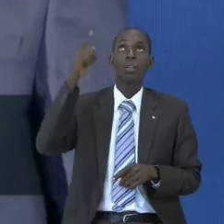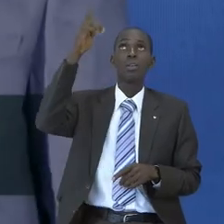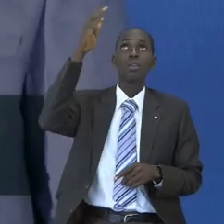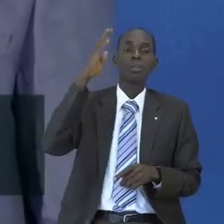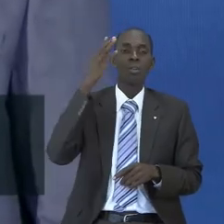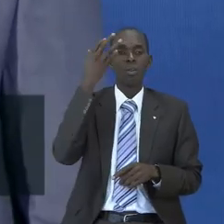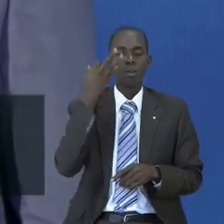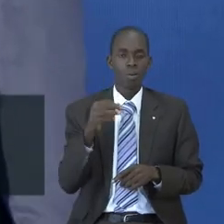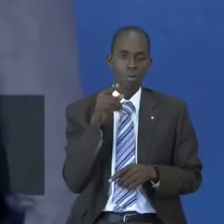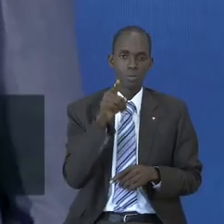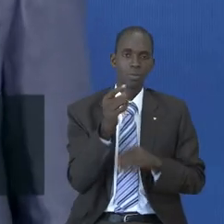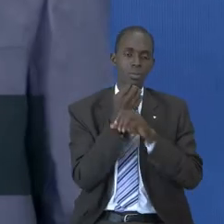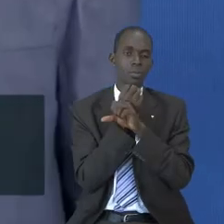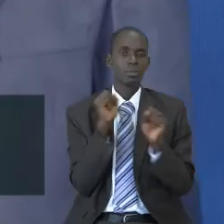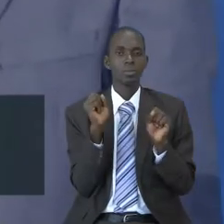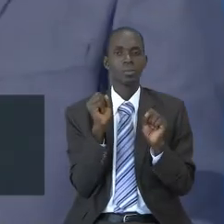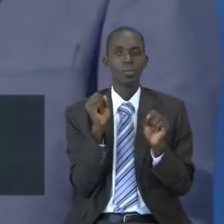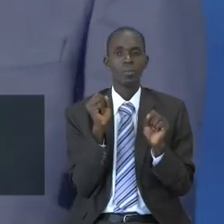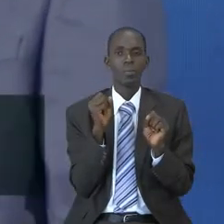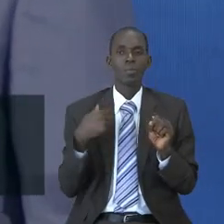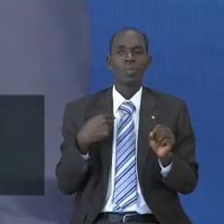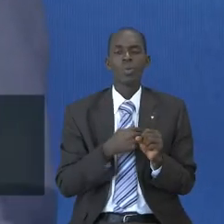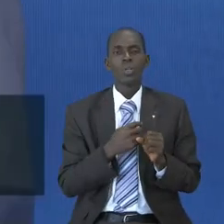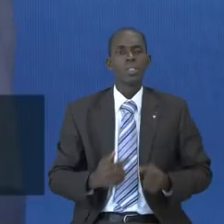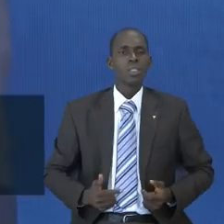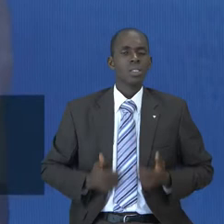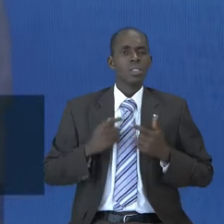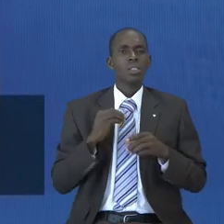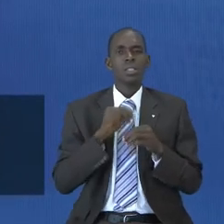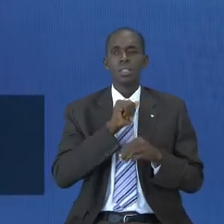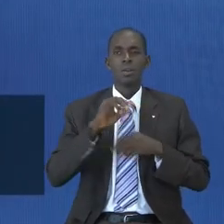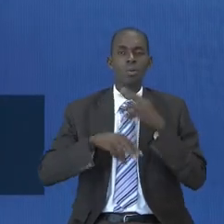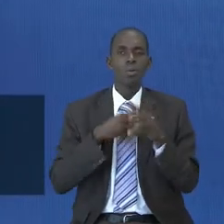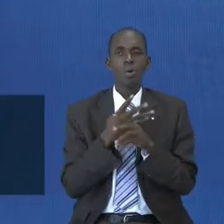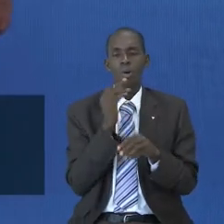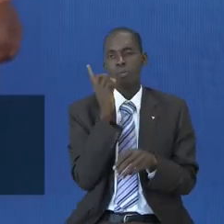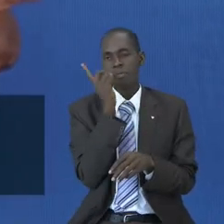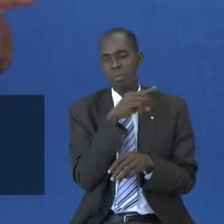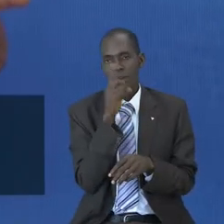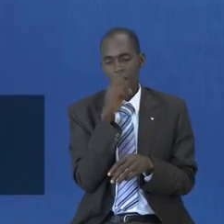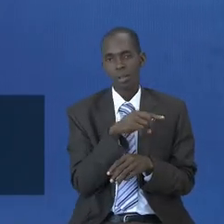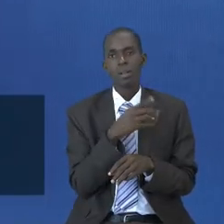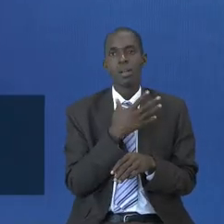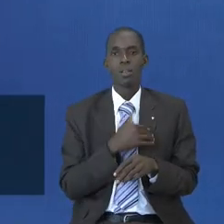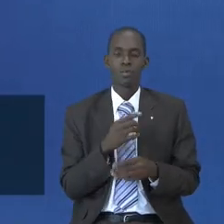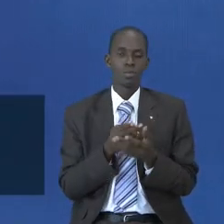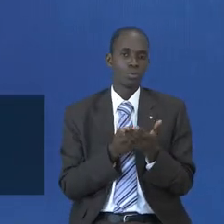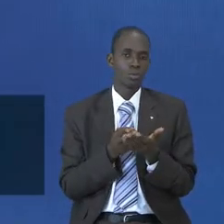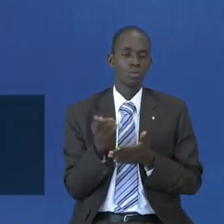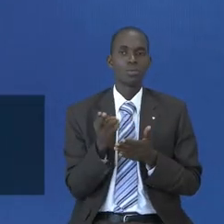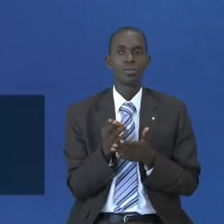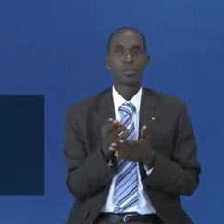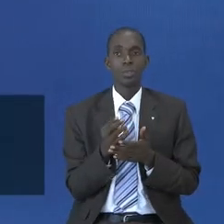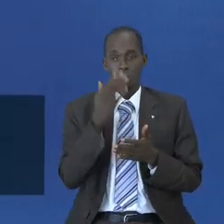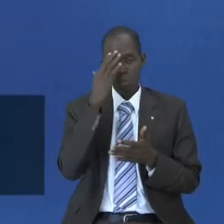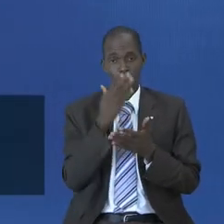of his salvation. We live in a world of fake and genuine. You know, somebody buys